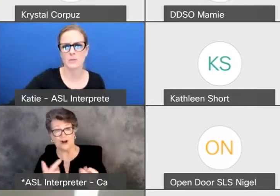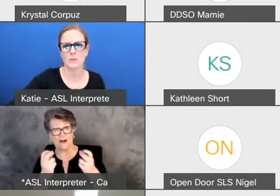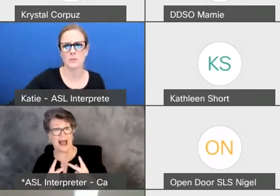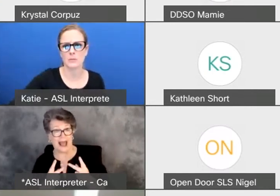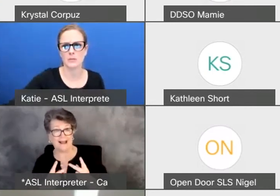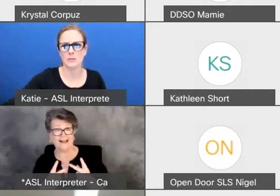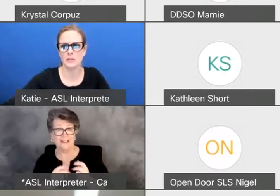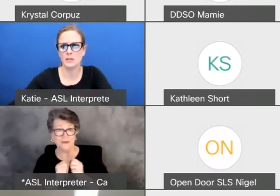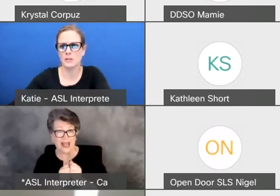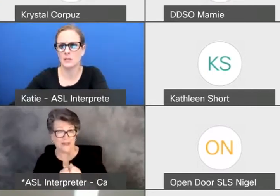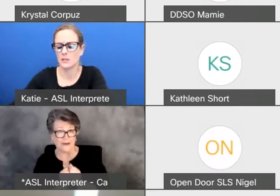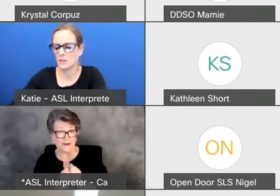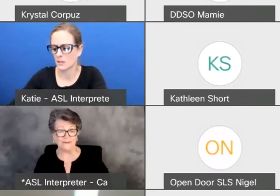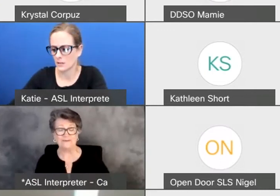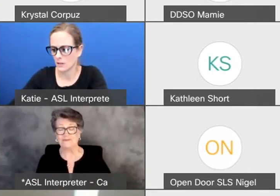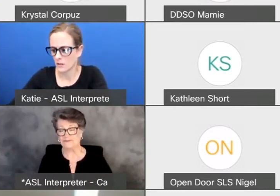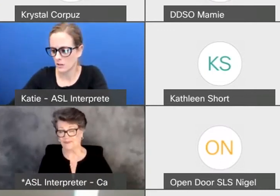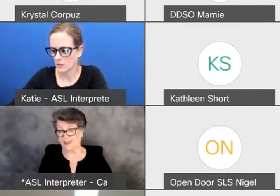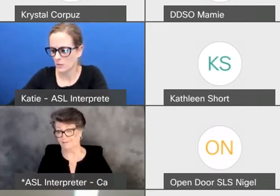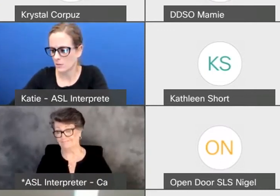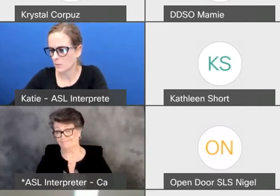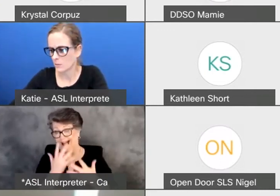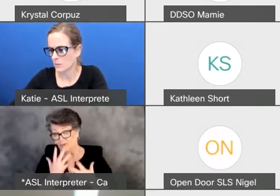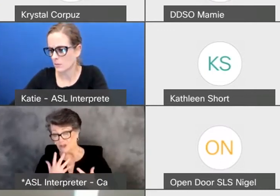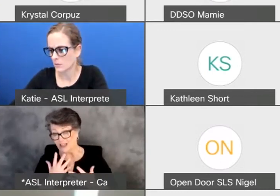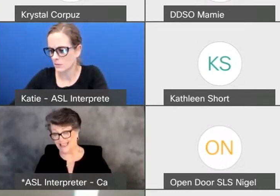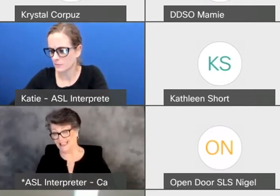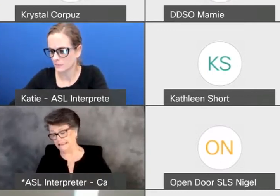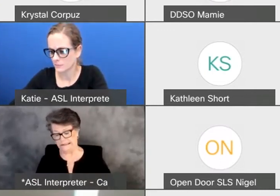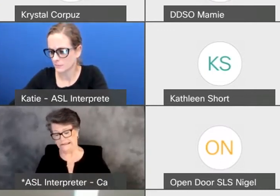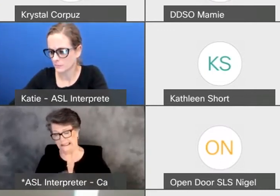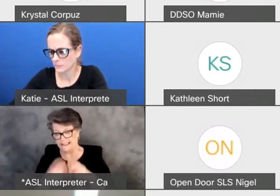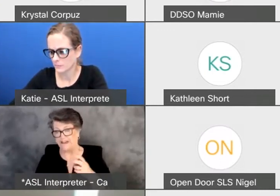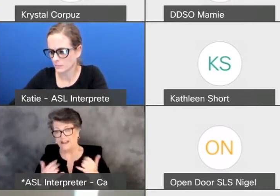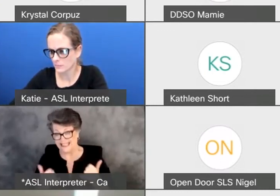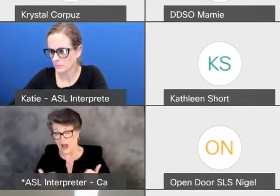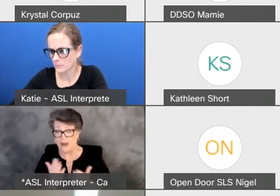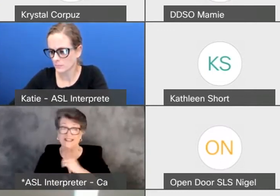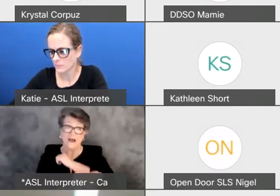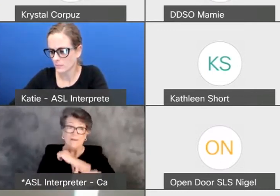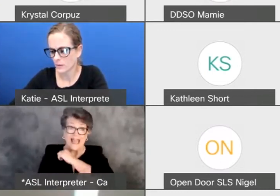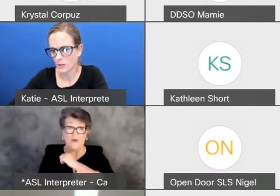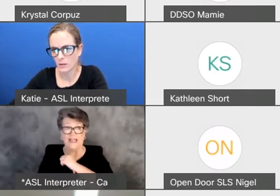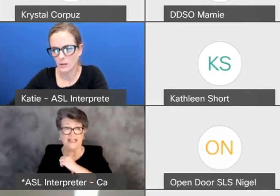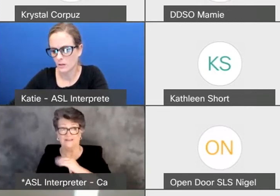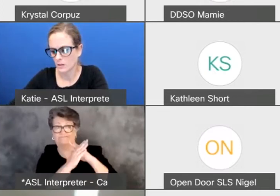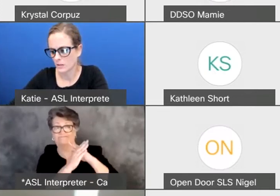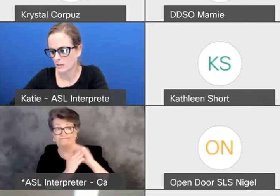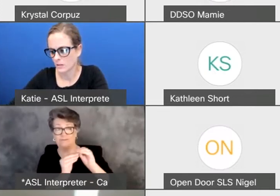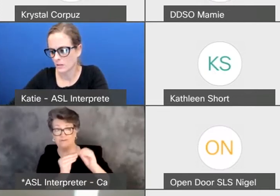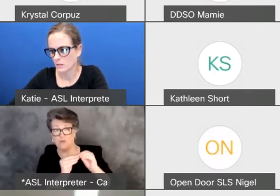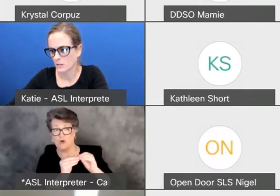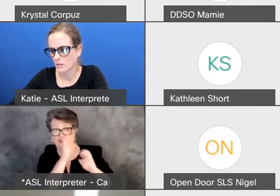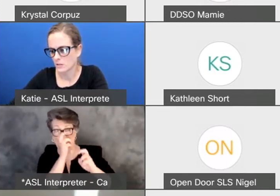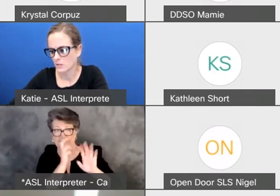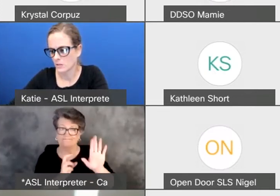together. And unfortunately, it's a little tough because now we have some counties that are going to be a little bit more restrictive on